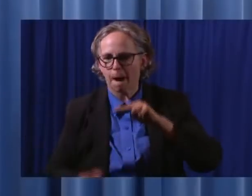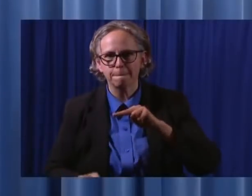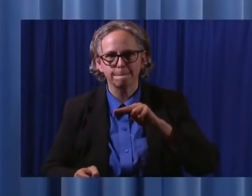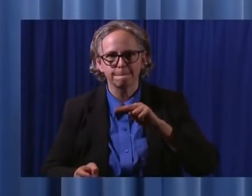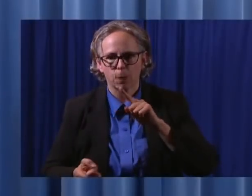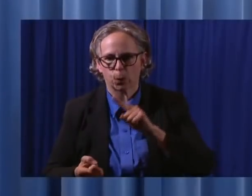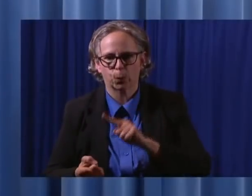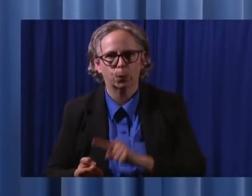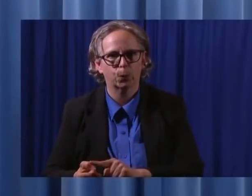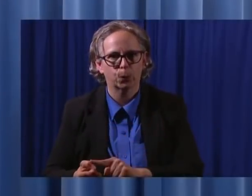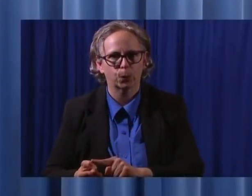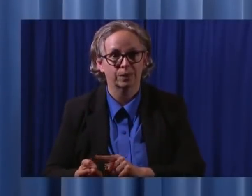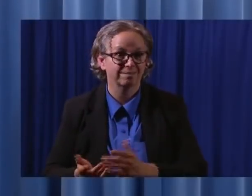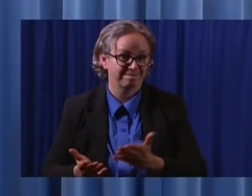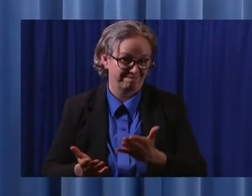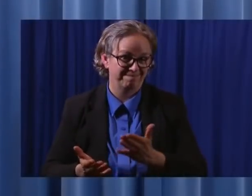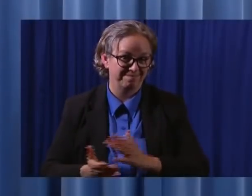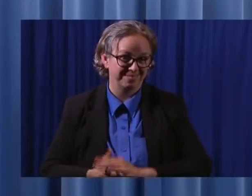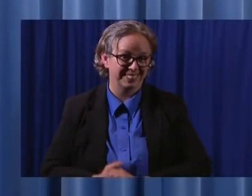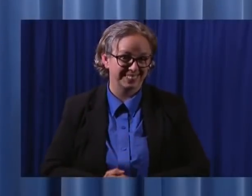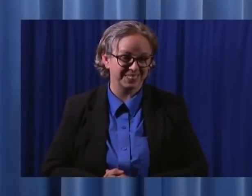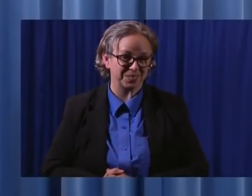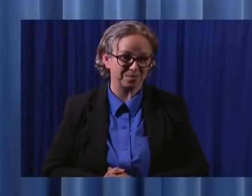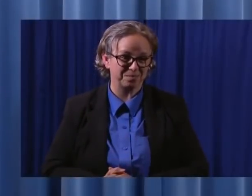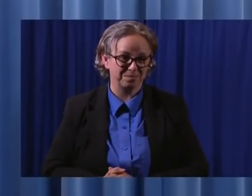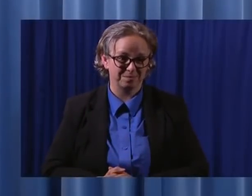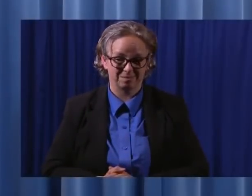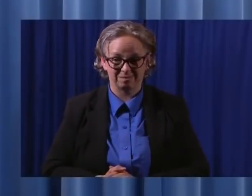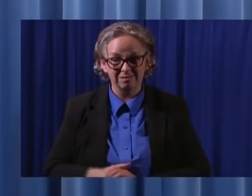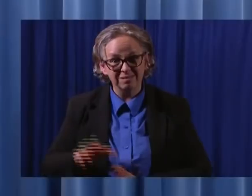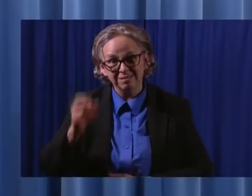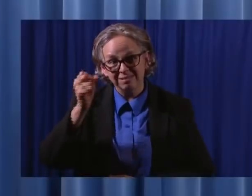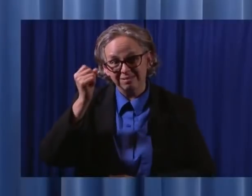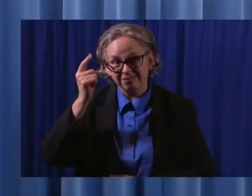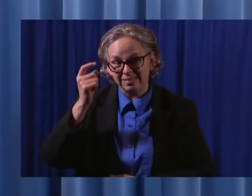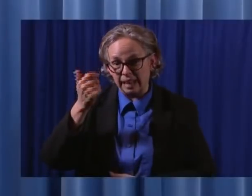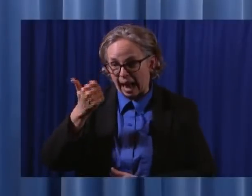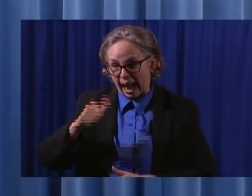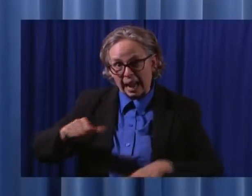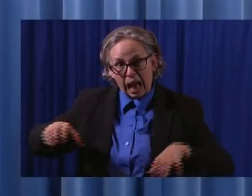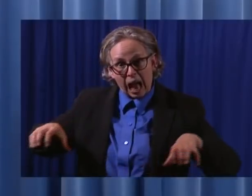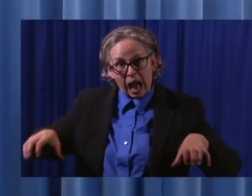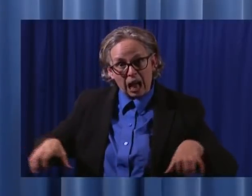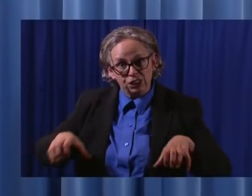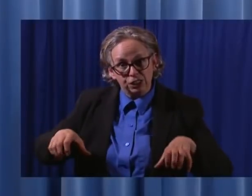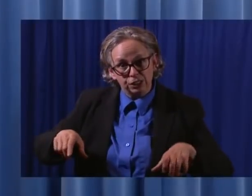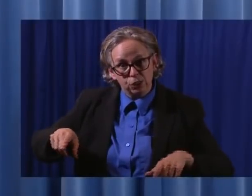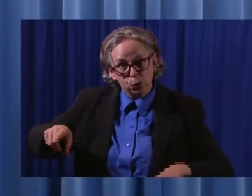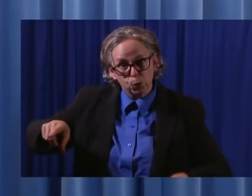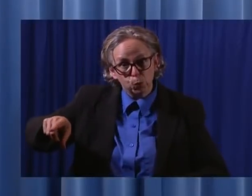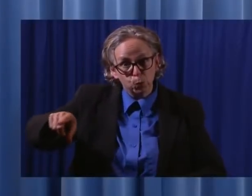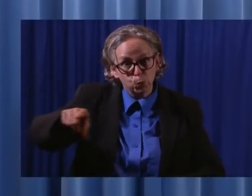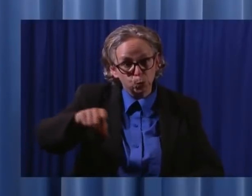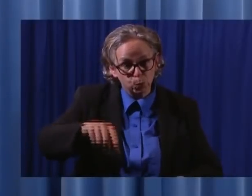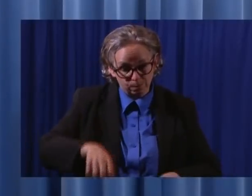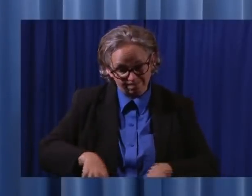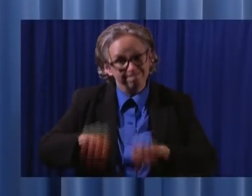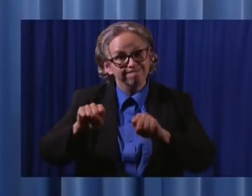any kind of thing that we might do that you're talking about, we will not have to do. So